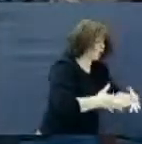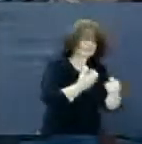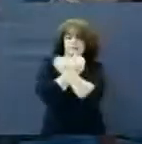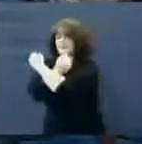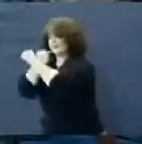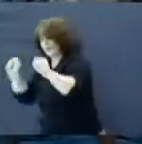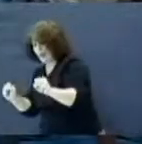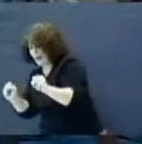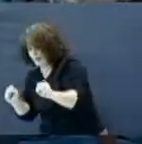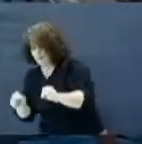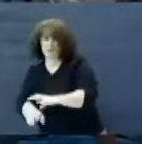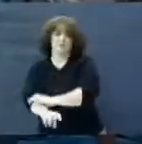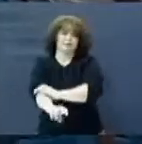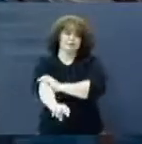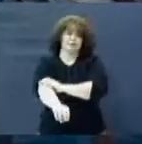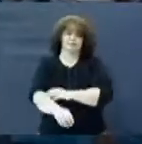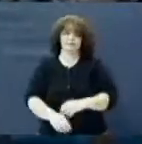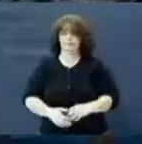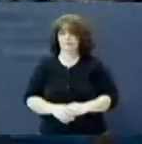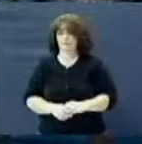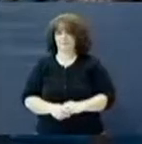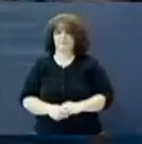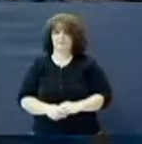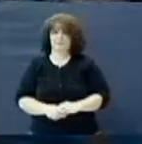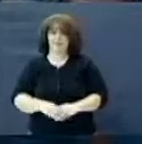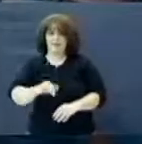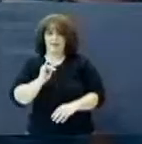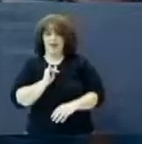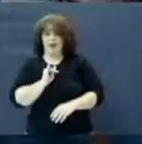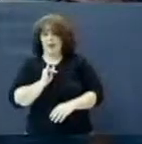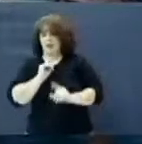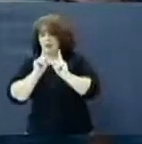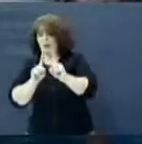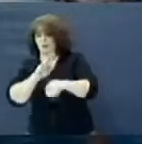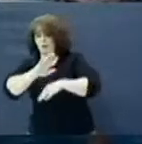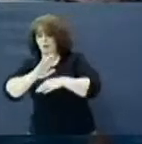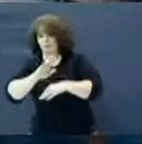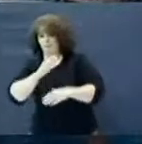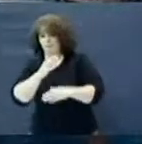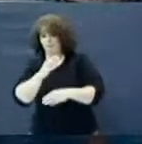you're like, amen. I could have went all day without saying that.